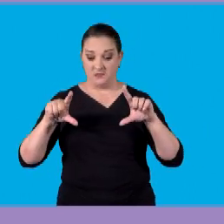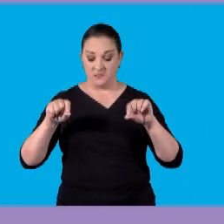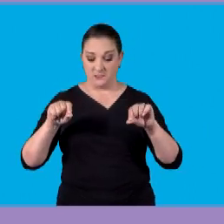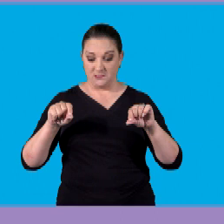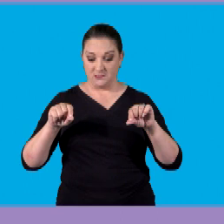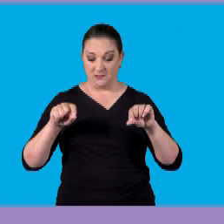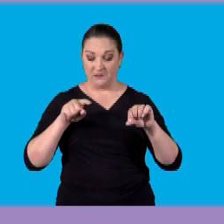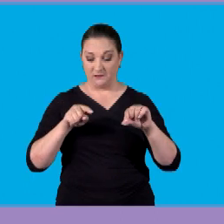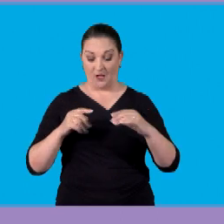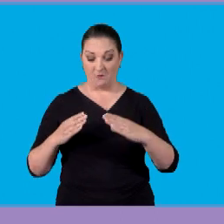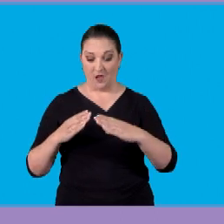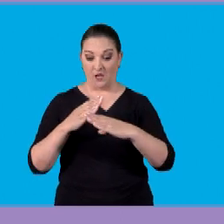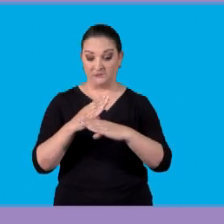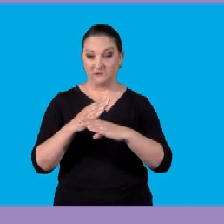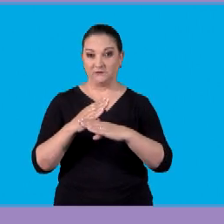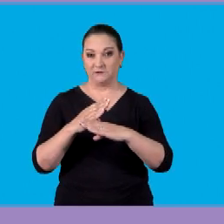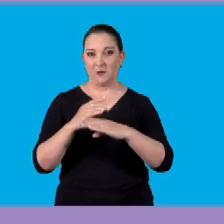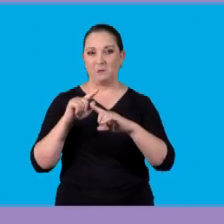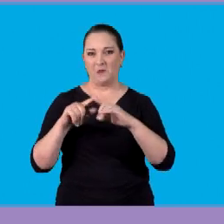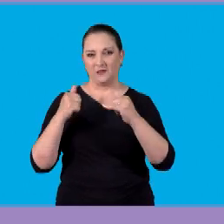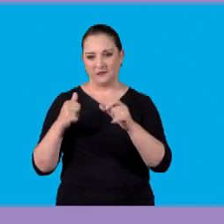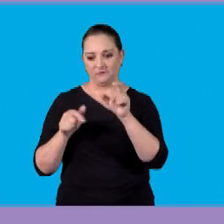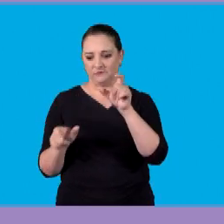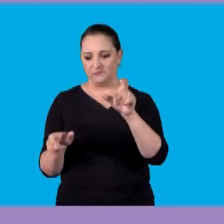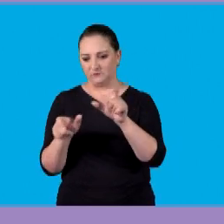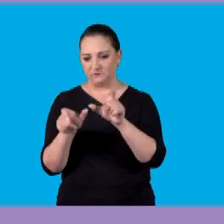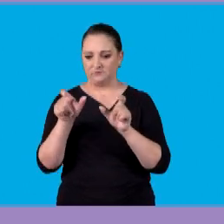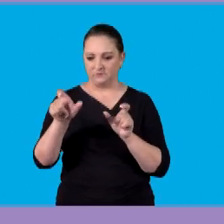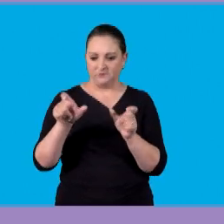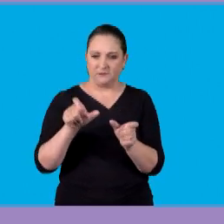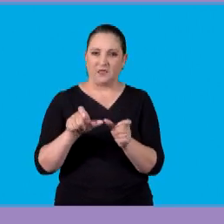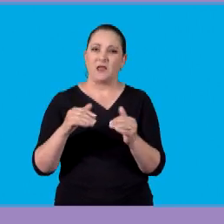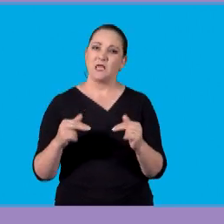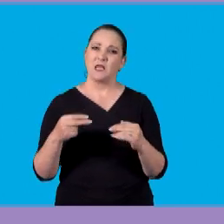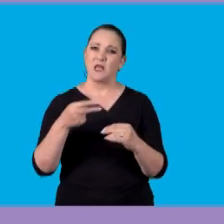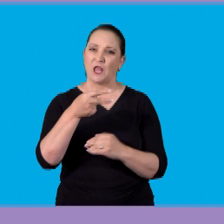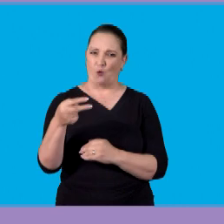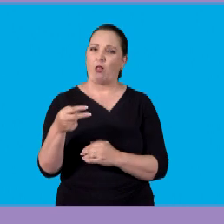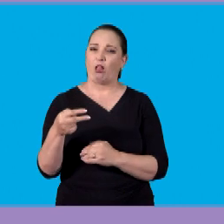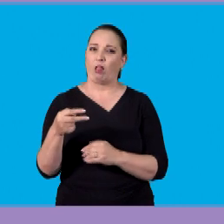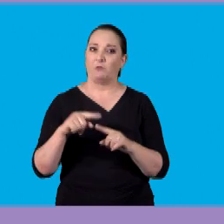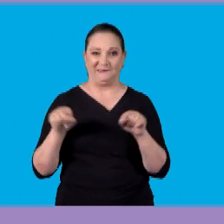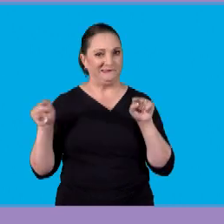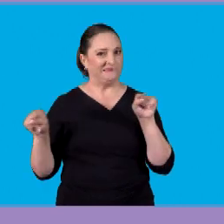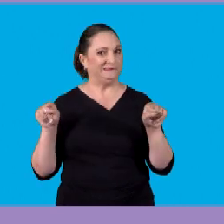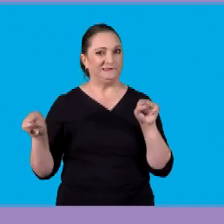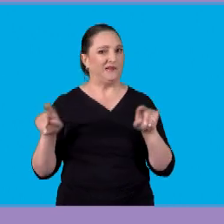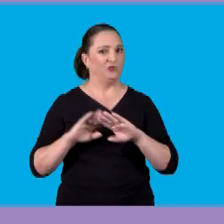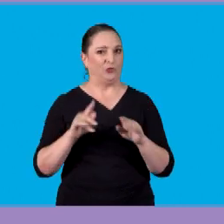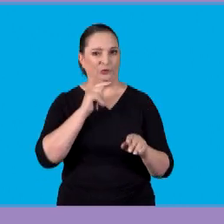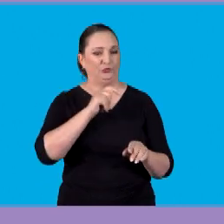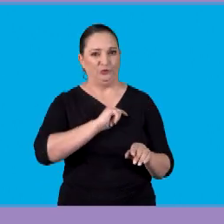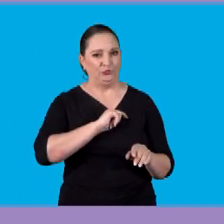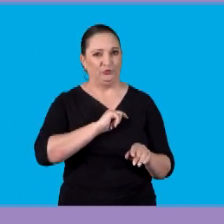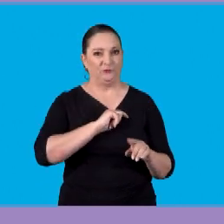not only do they bisect each other, but they are also equal, something that is not true with a rhombus and a parallelogram.